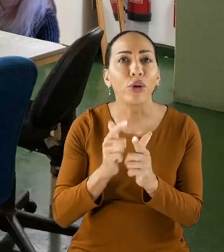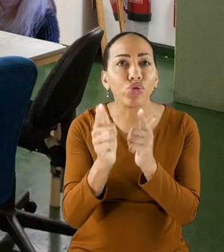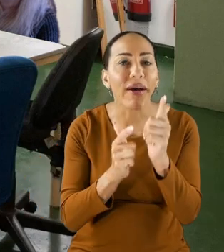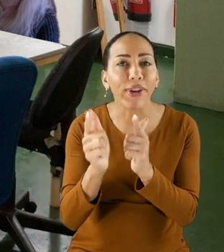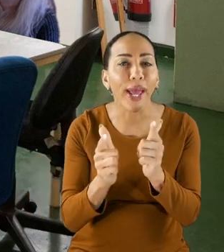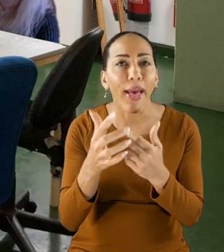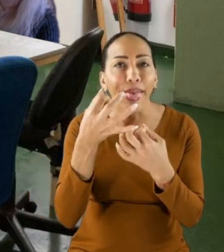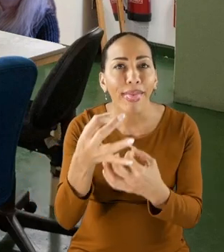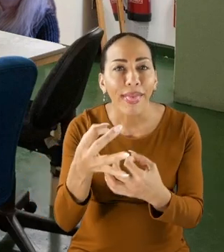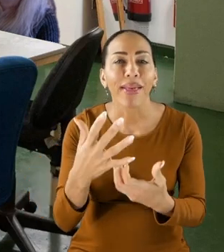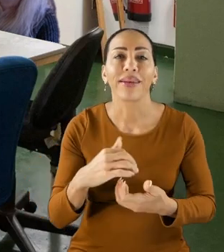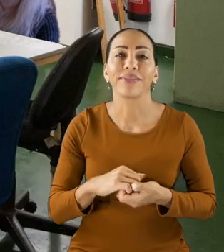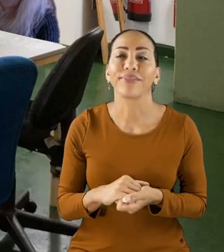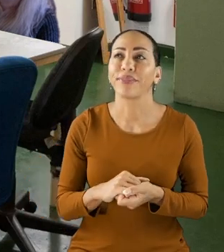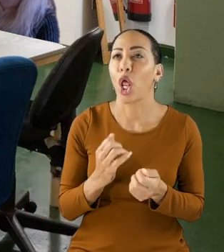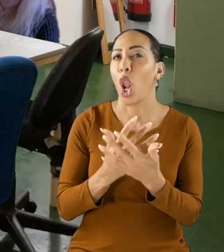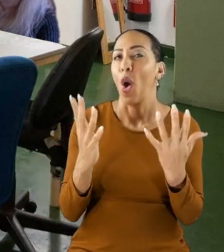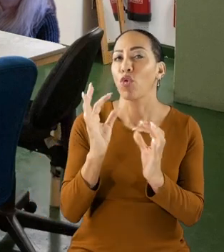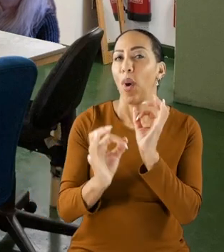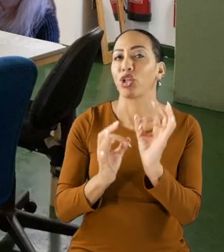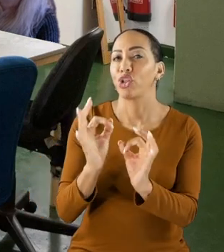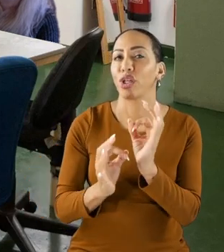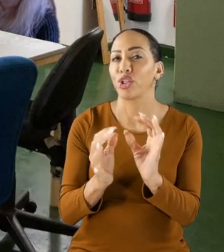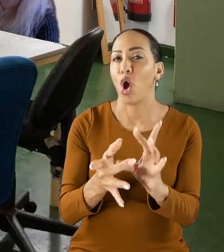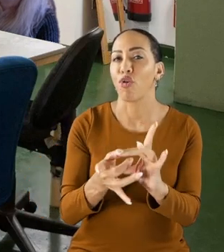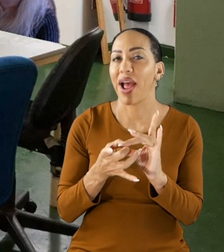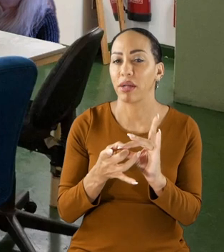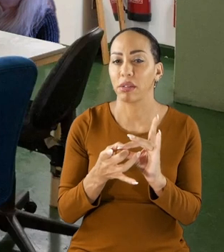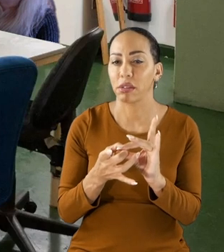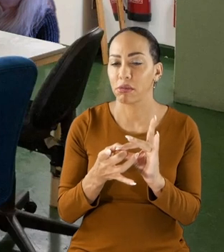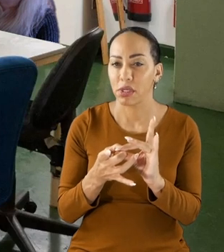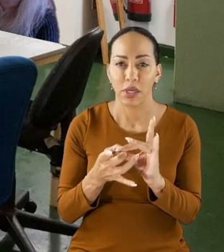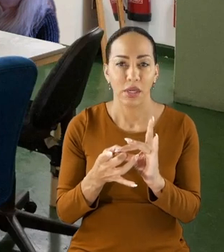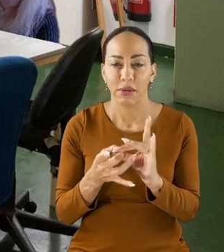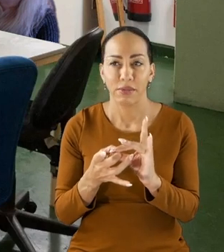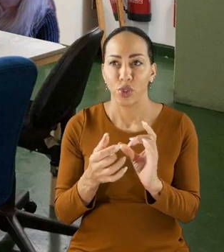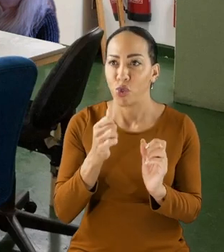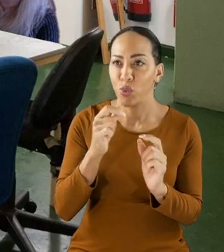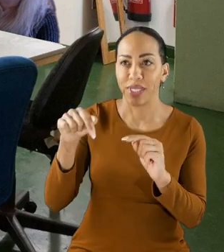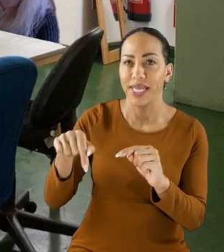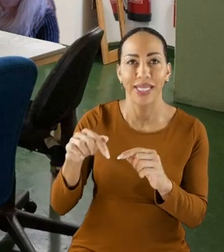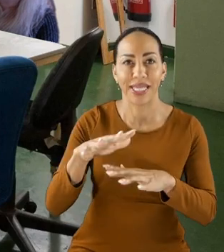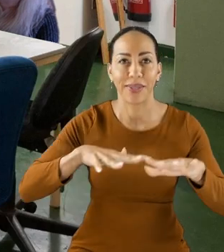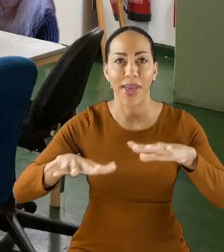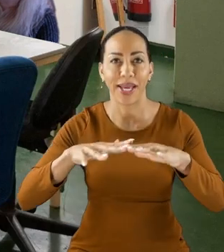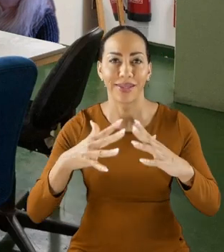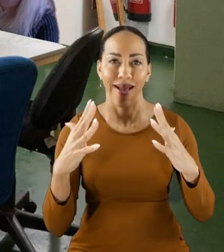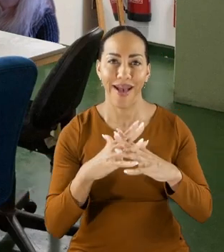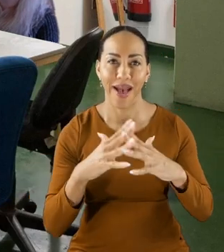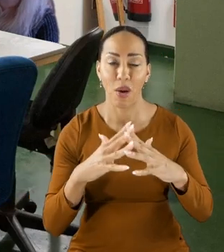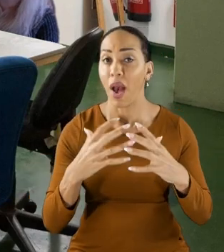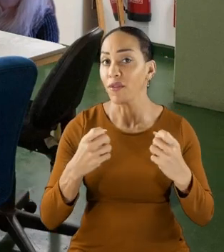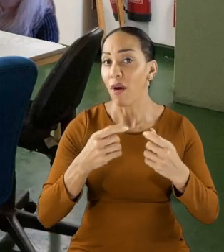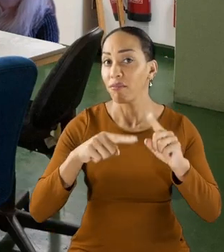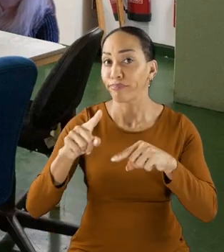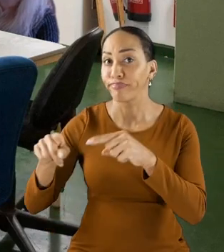So I guess for me, a lot of my questions are going to be about how I will end up using it. That